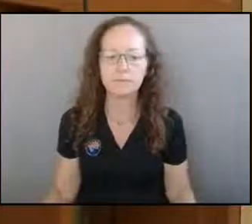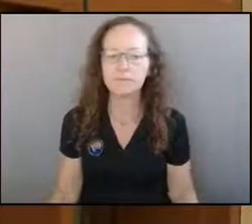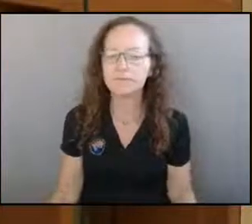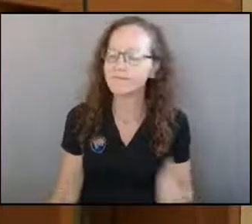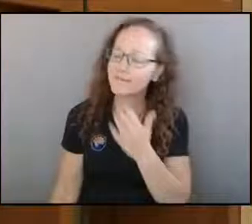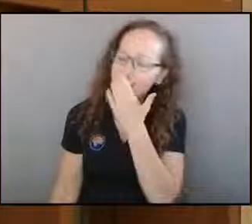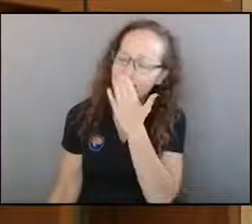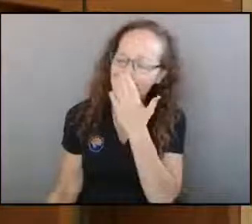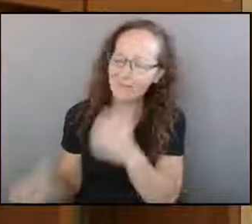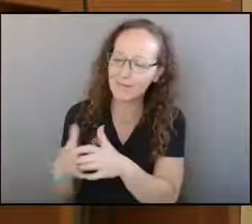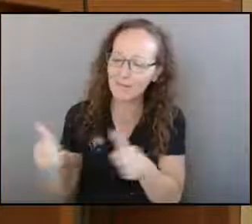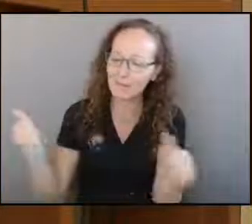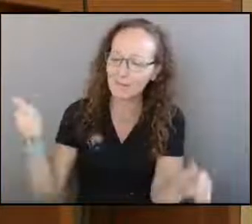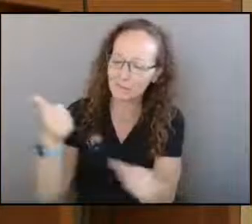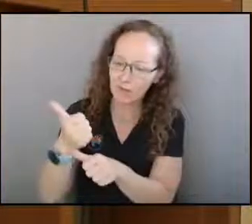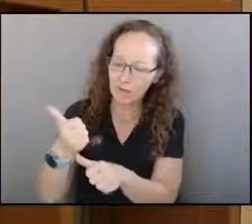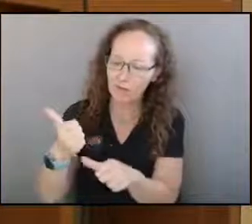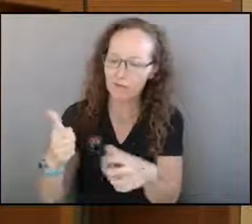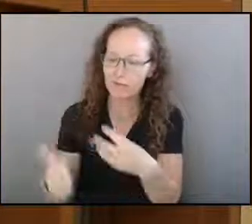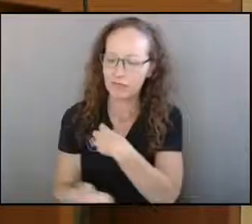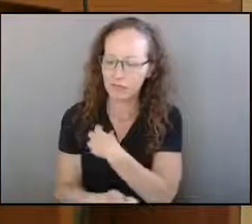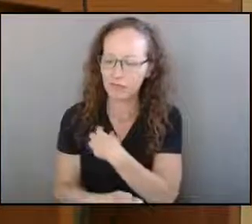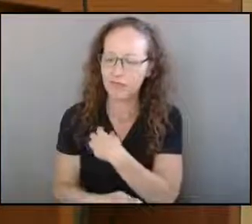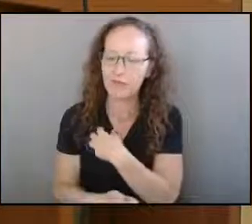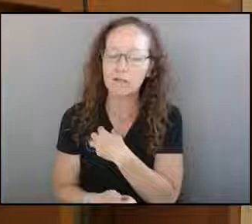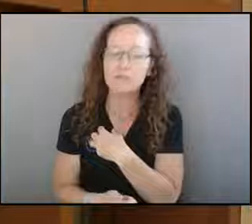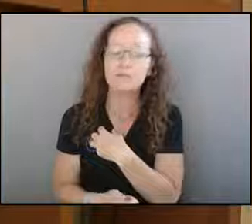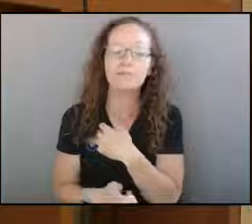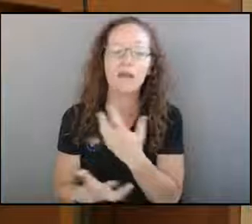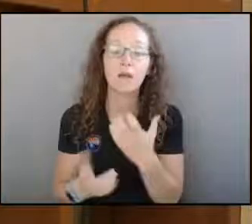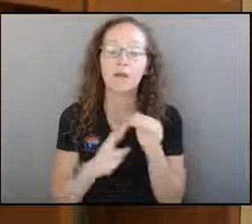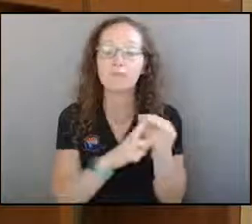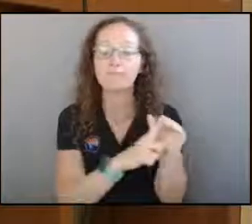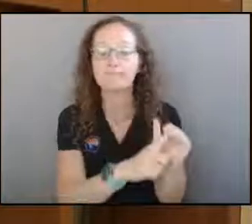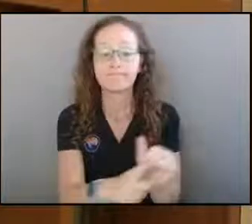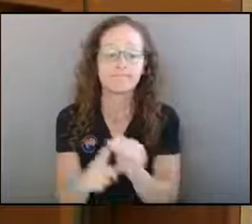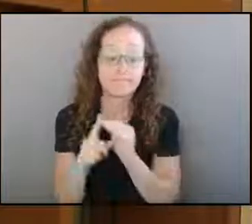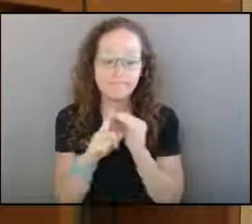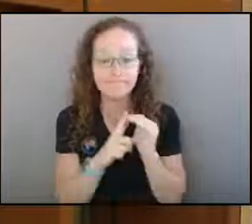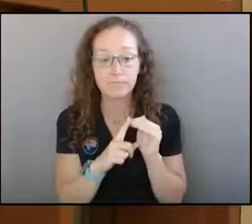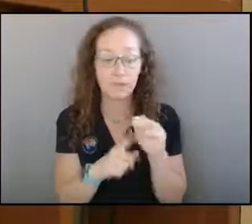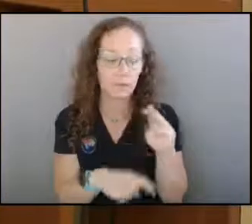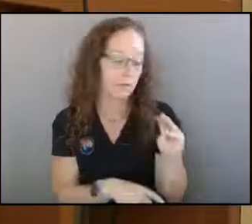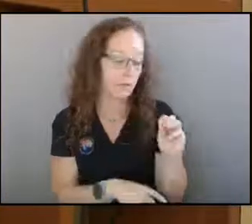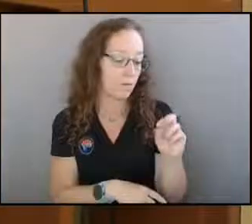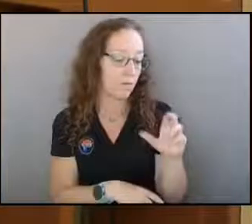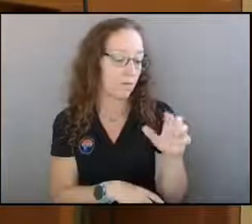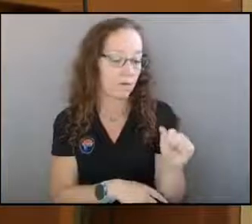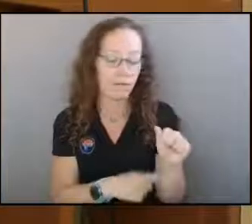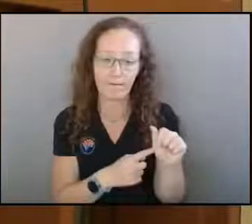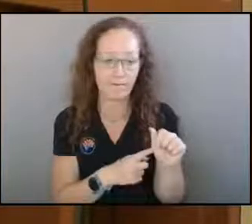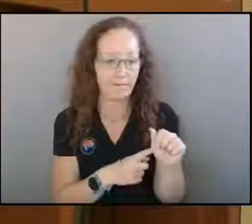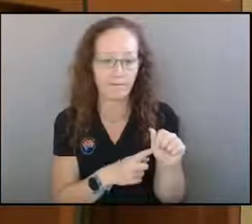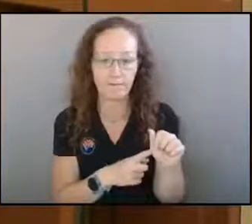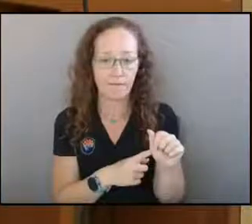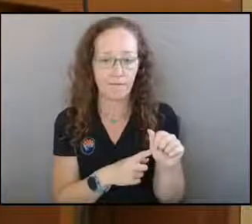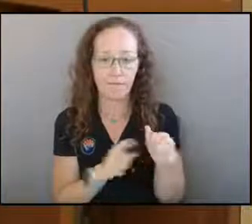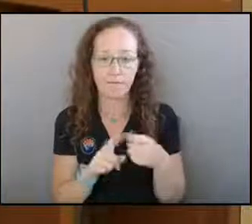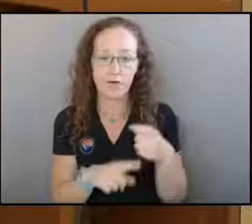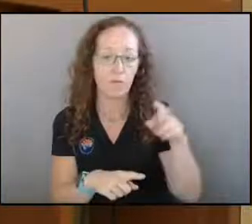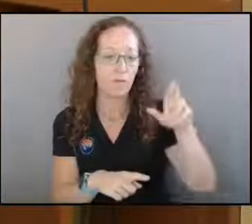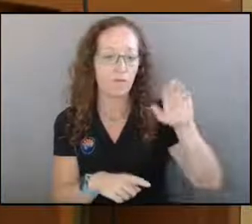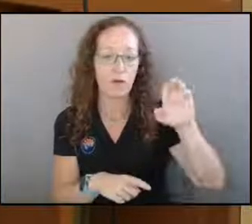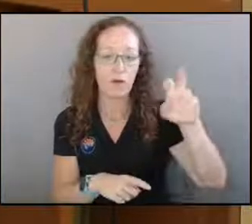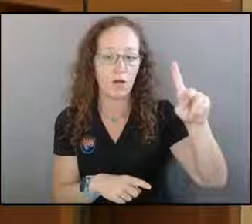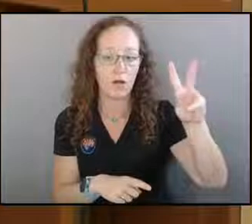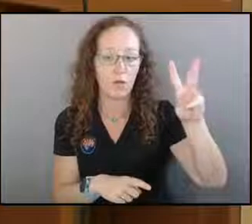much, Undersheriff. And I was asked to remind everyone that MORA is not accessible from Rockwell. That portion